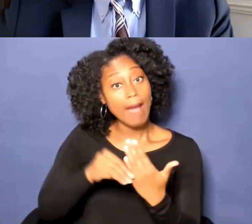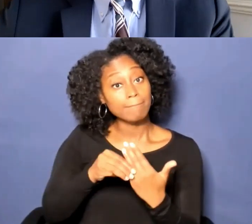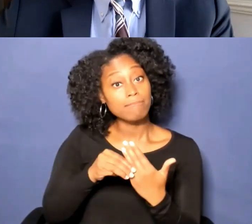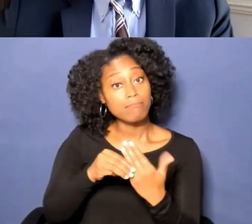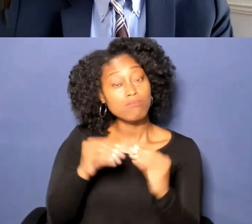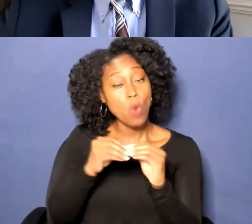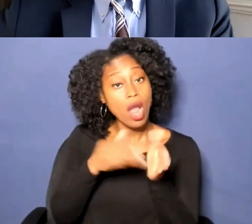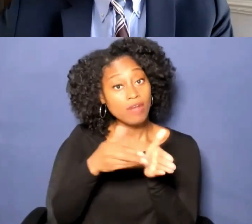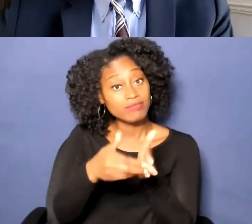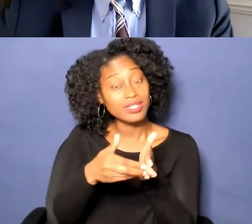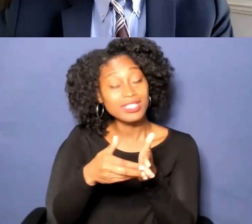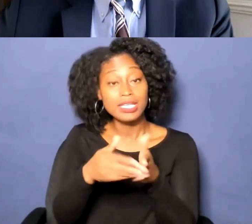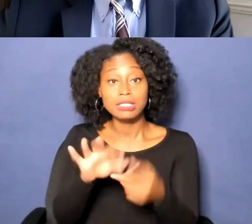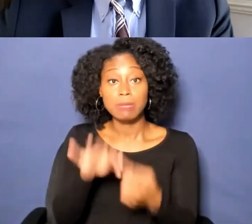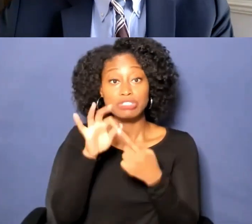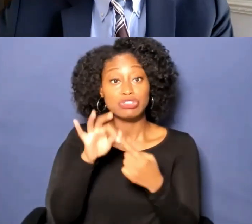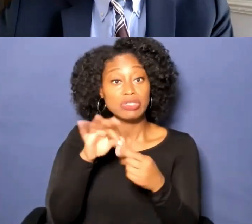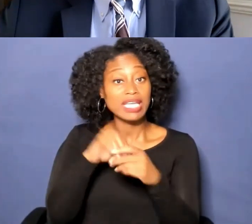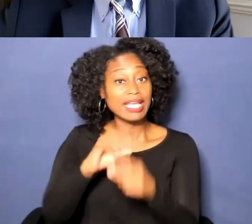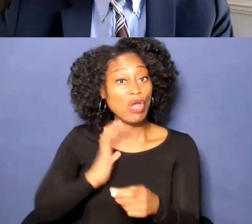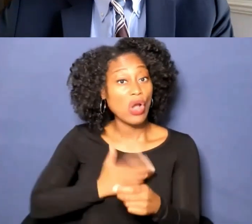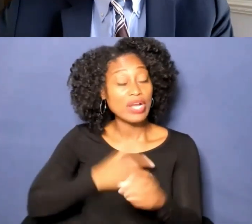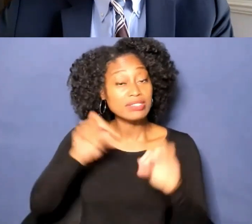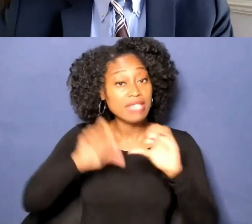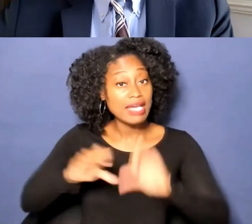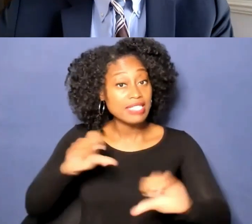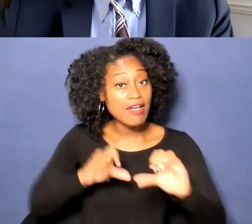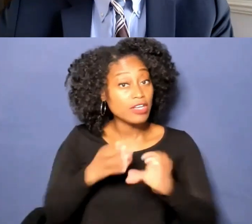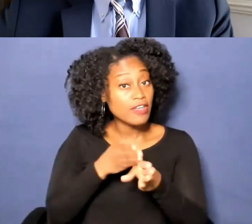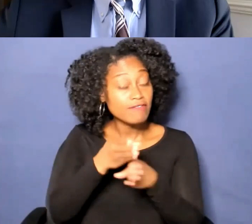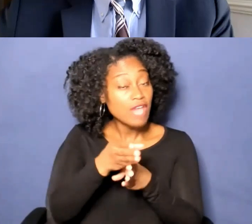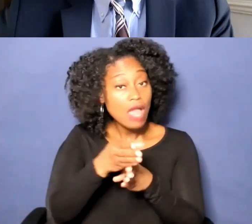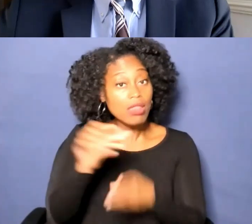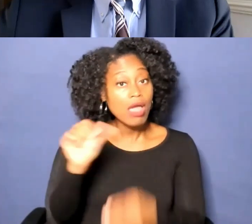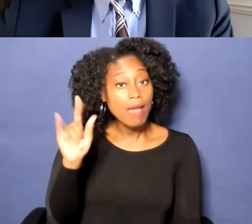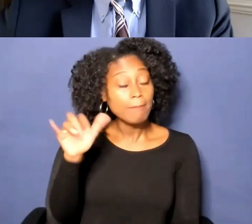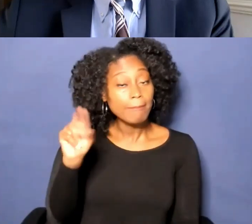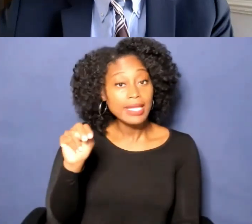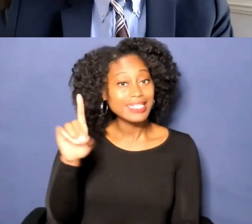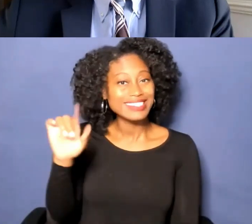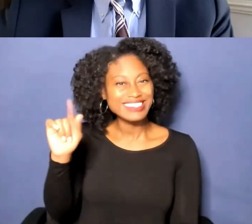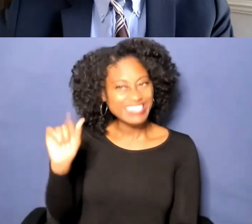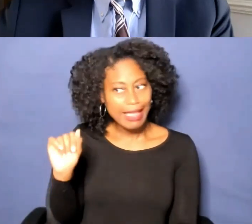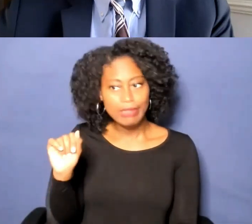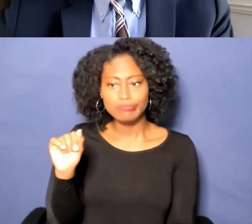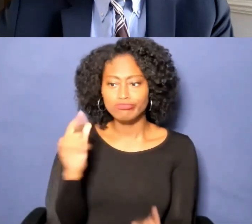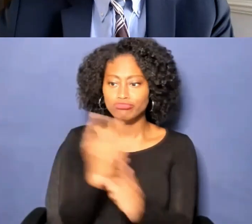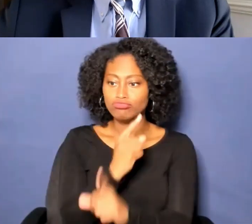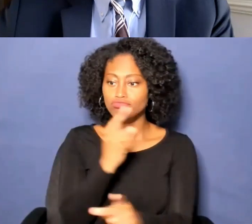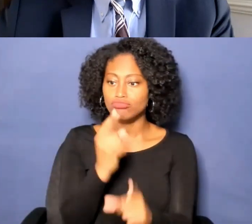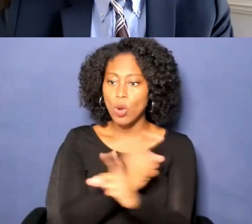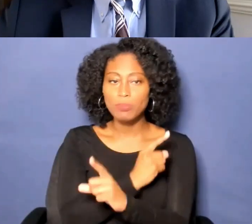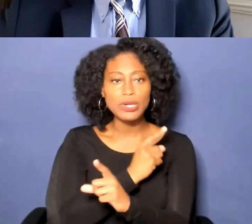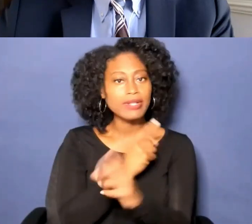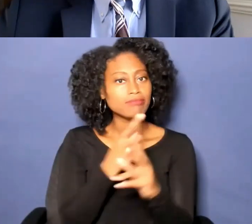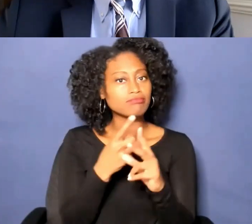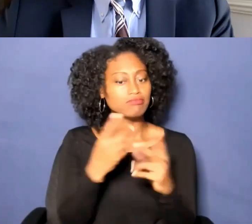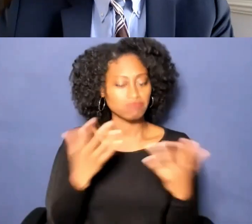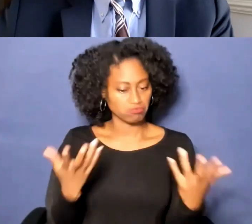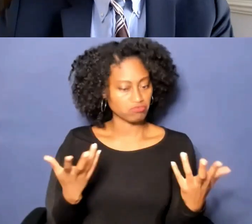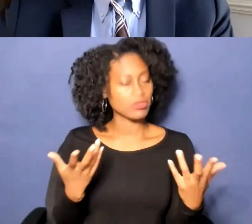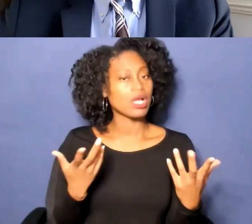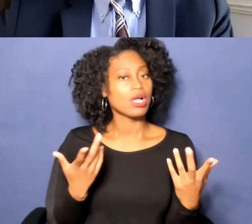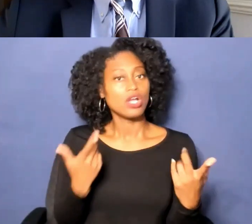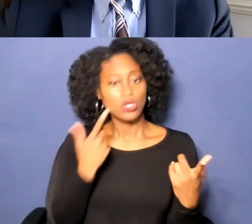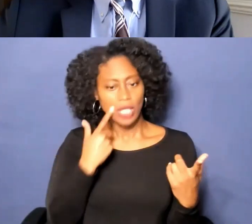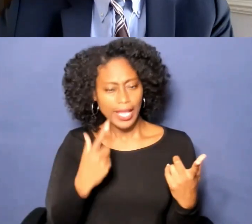in our scientific field that administrative data appropriately crafted and drawn and developed have